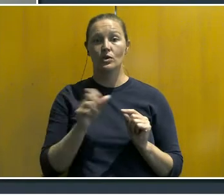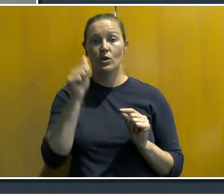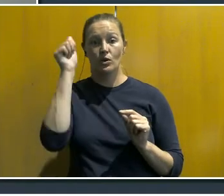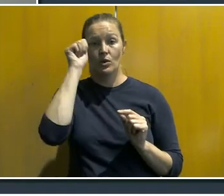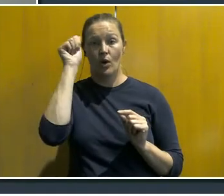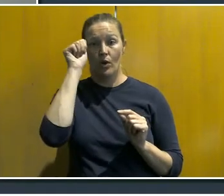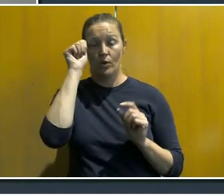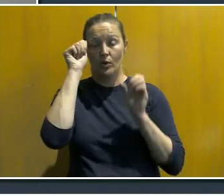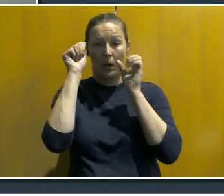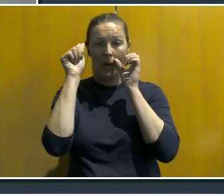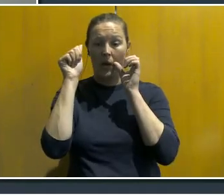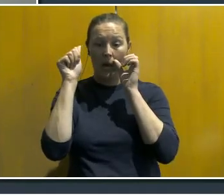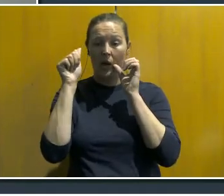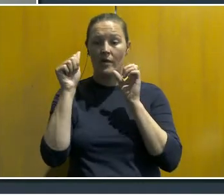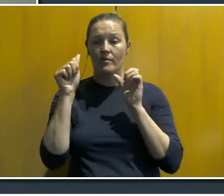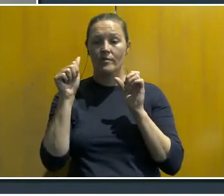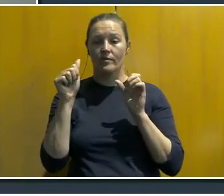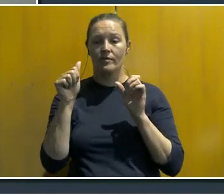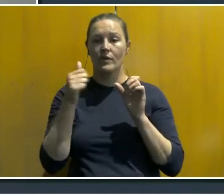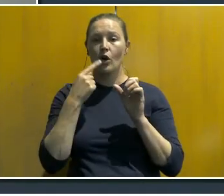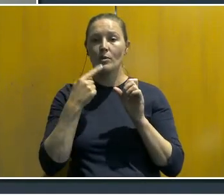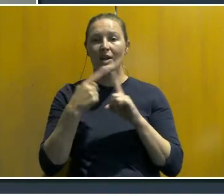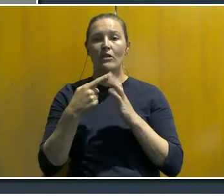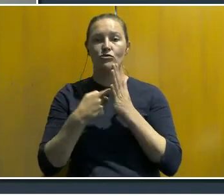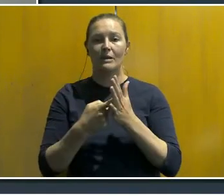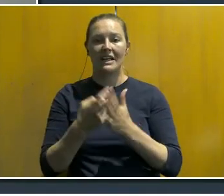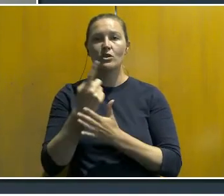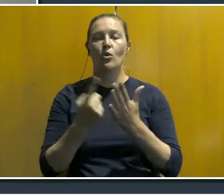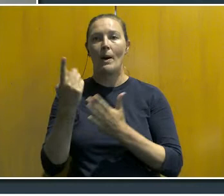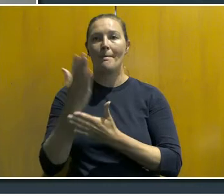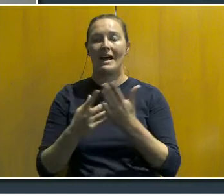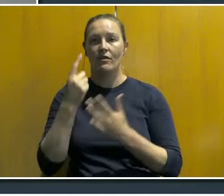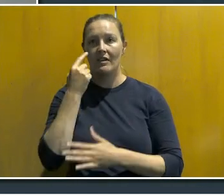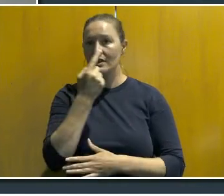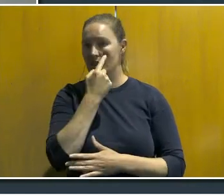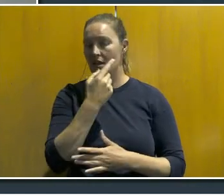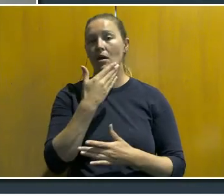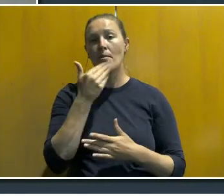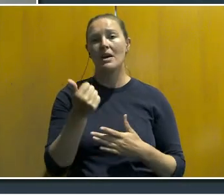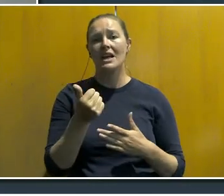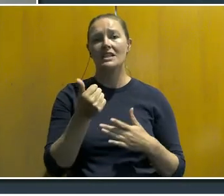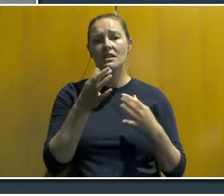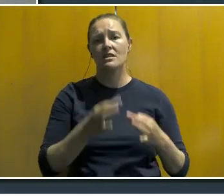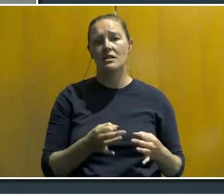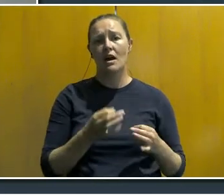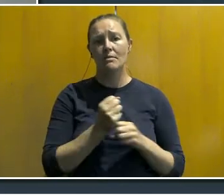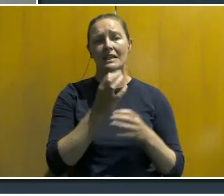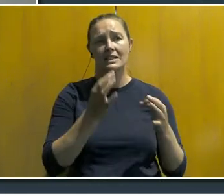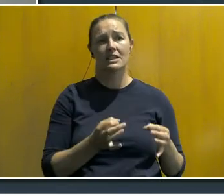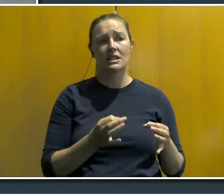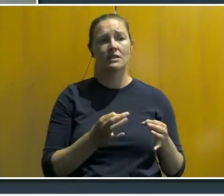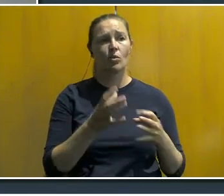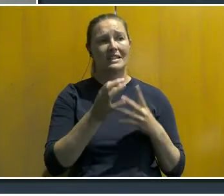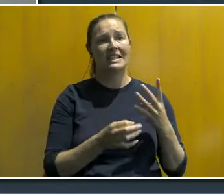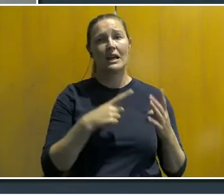and recommendations, are just one side of the evidence before you. Please make resolutions with detailed reasons which show